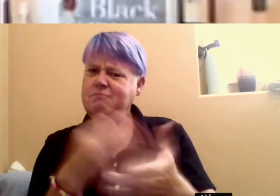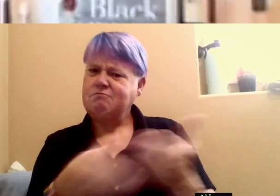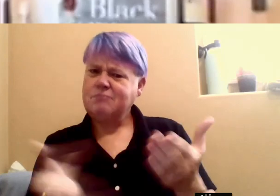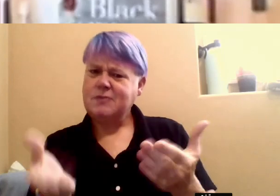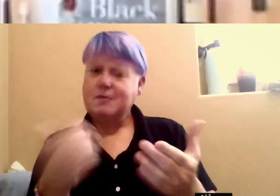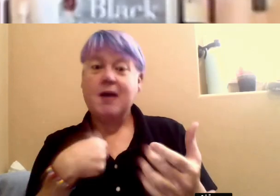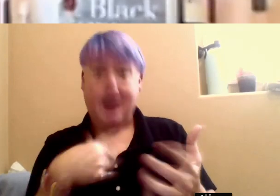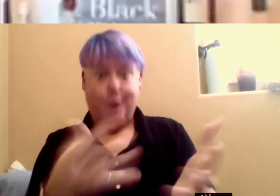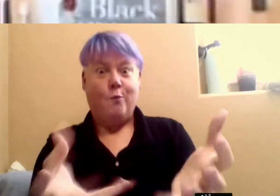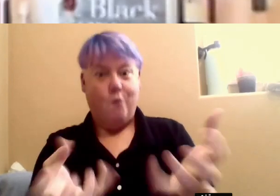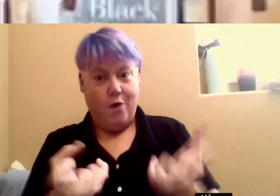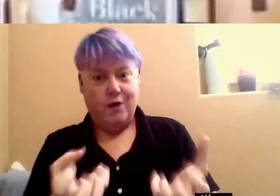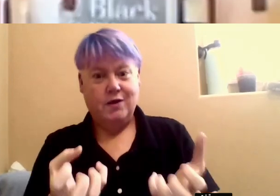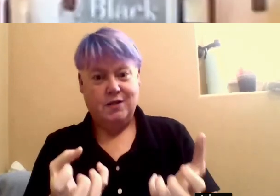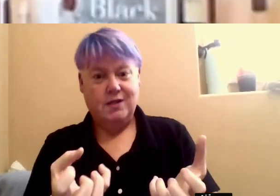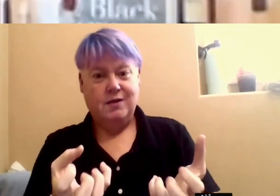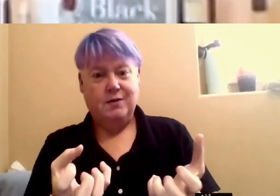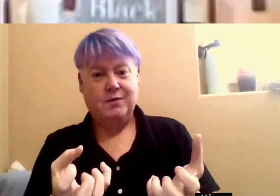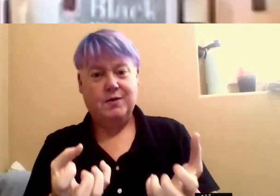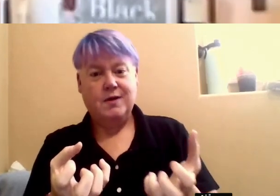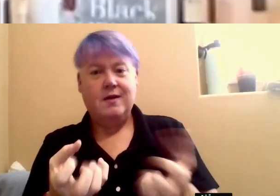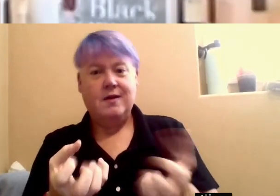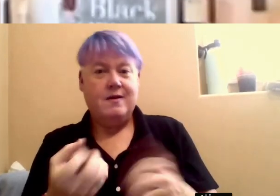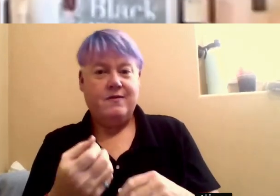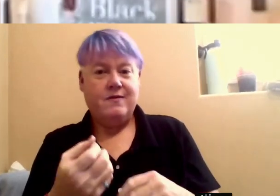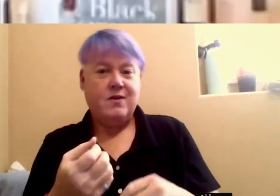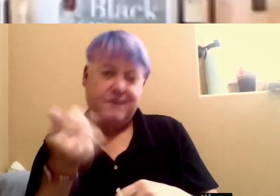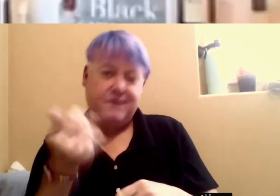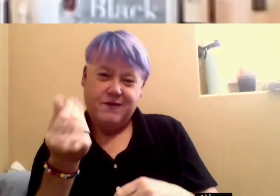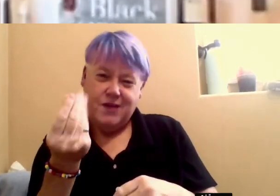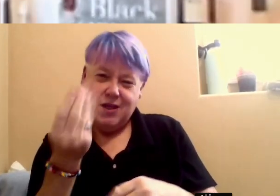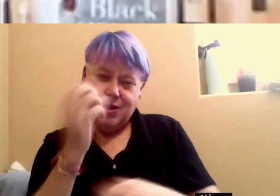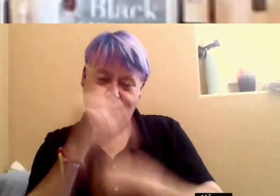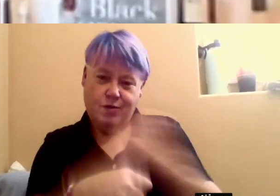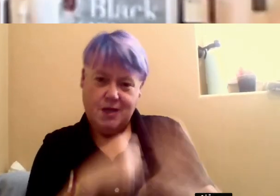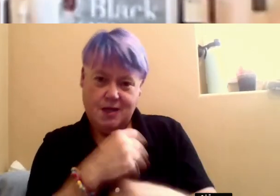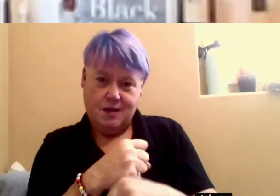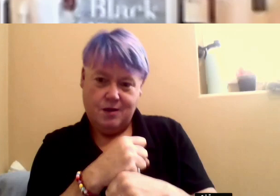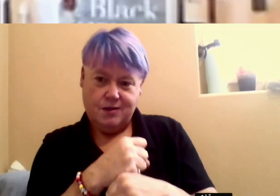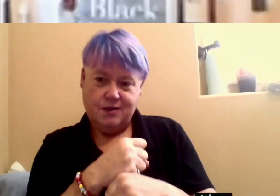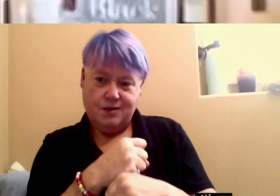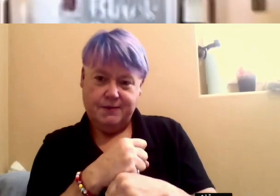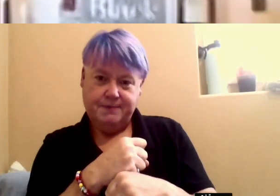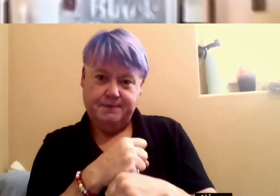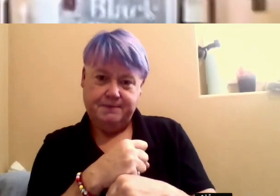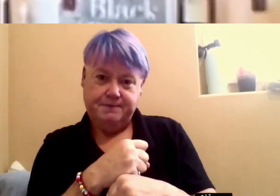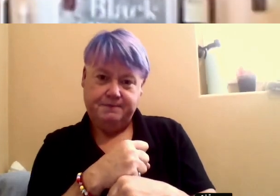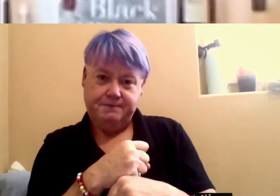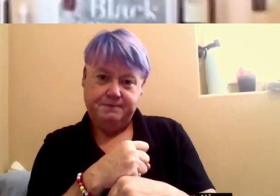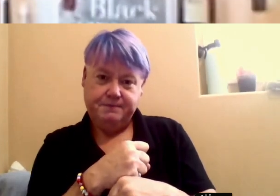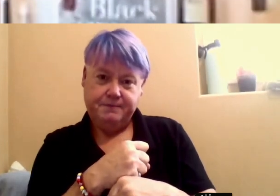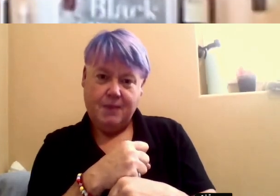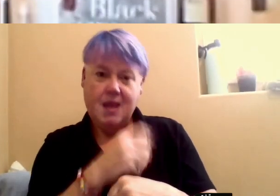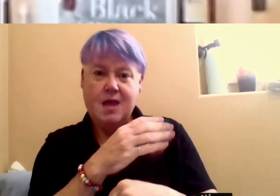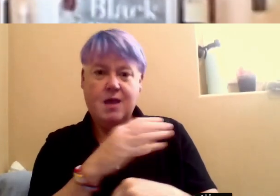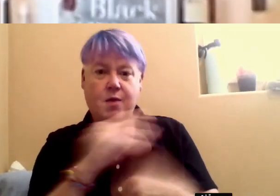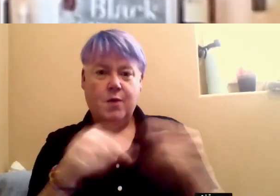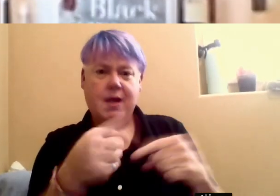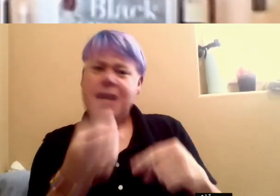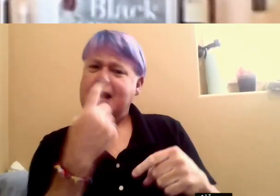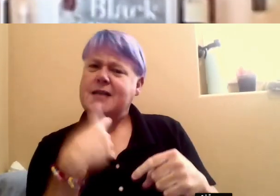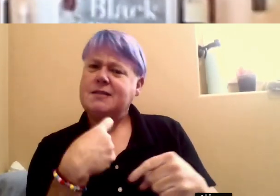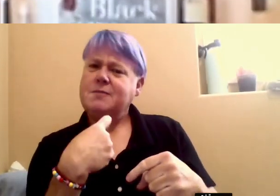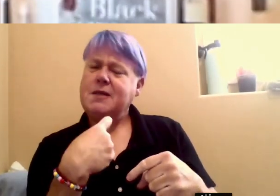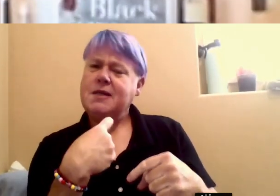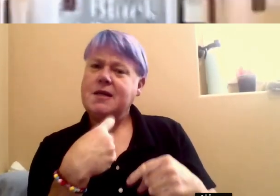do for I think the last few years. And as when he asked me, I immediately